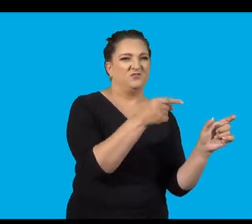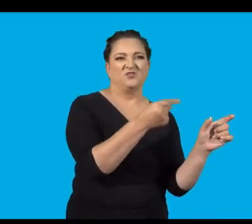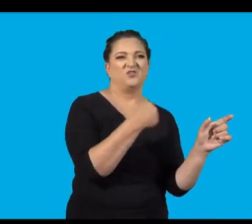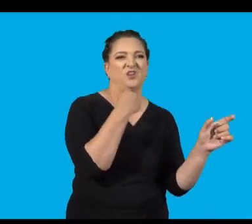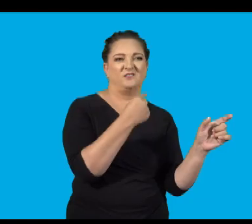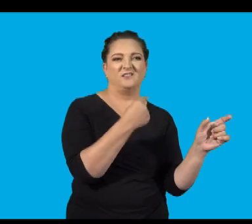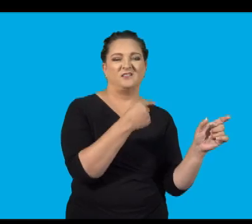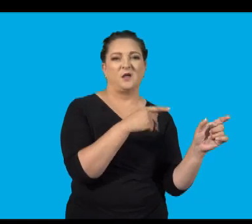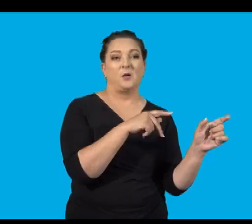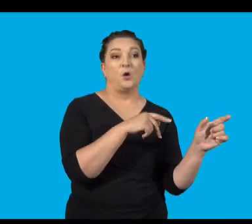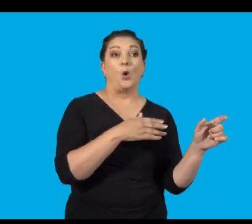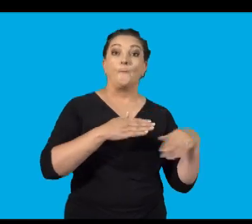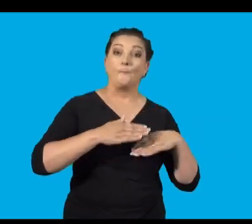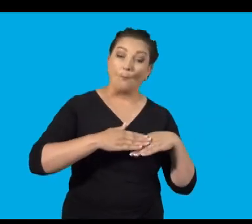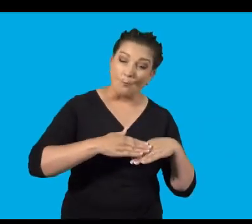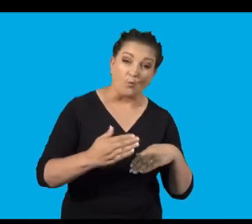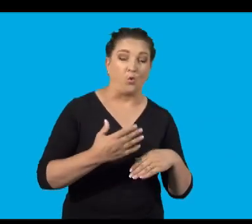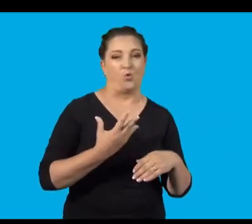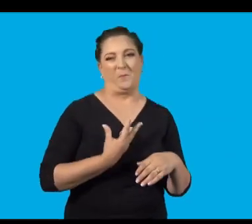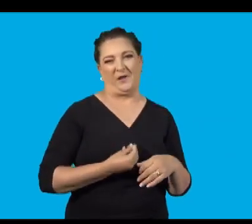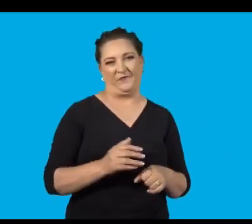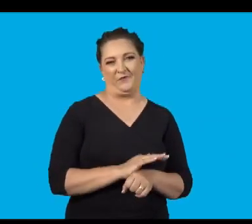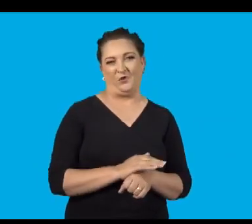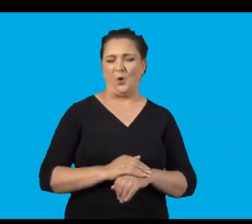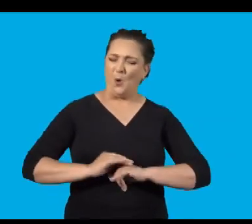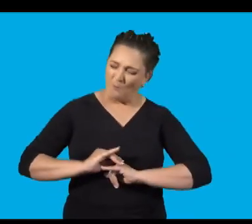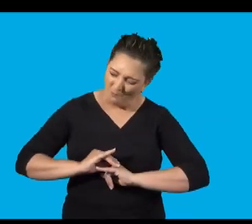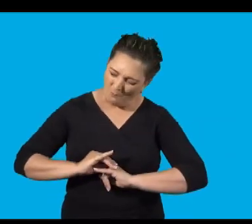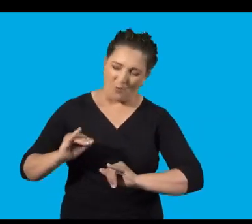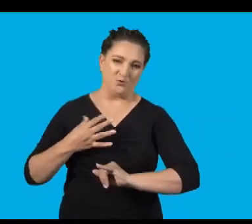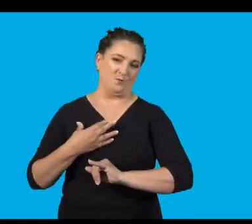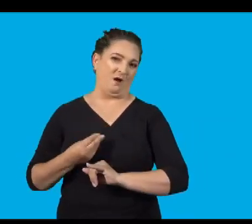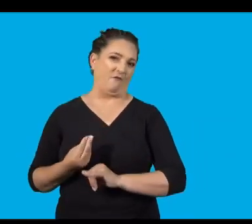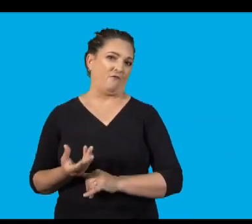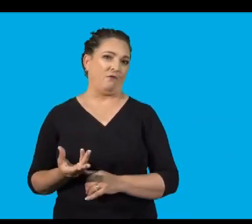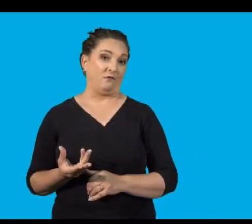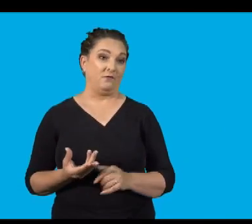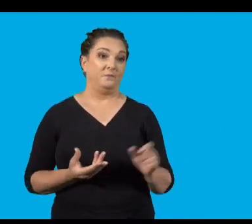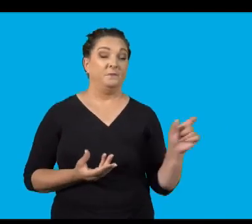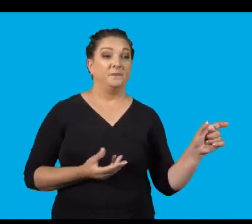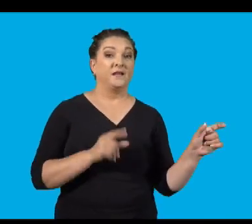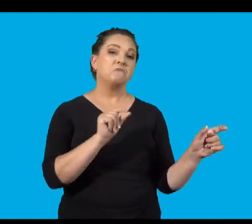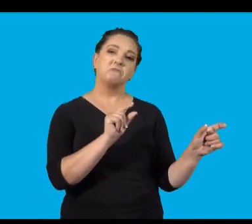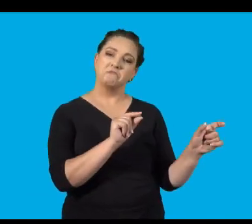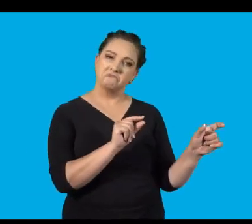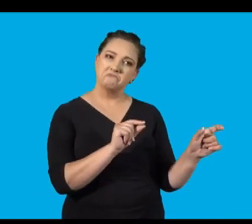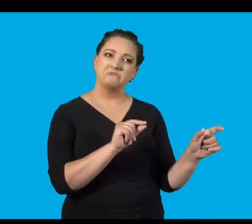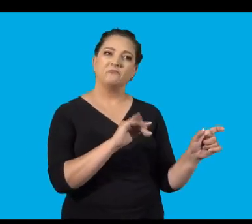and painfulest. We say more painful and most painful. Interesting?